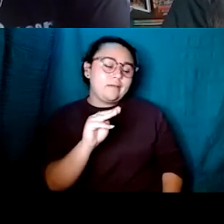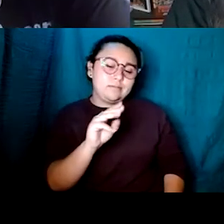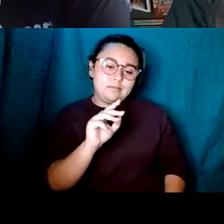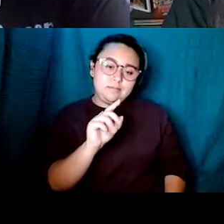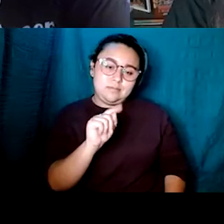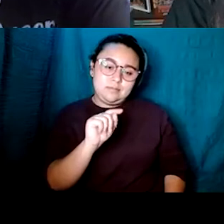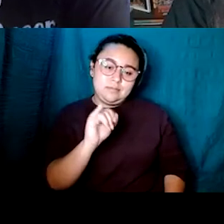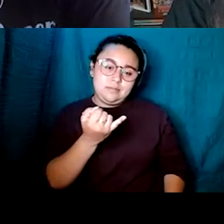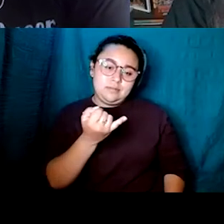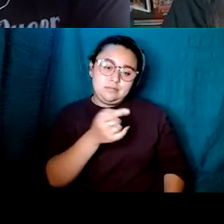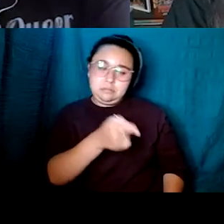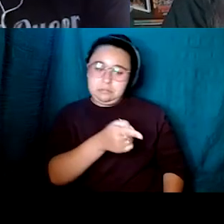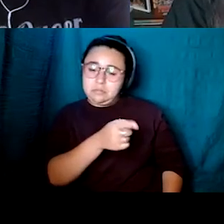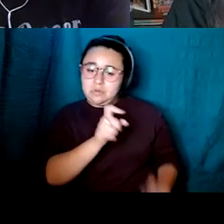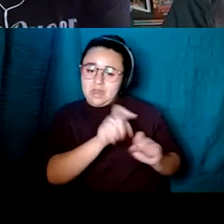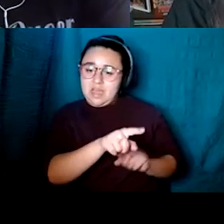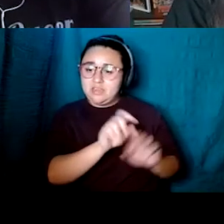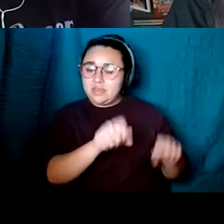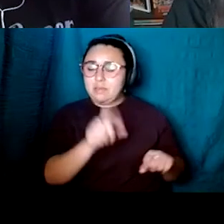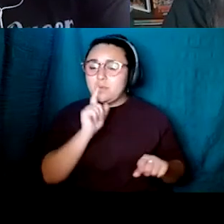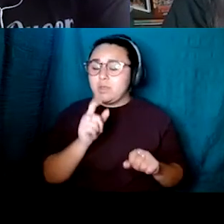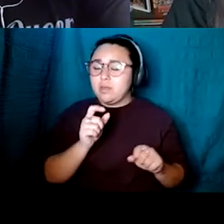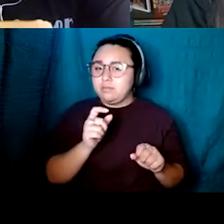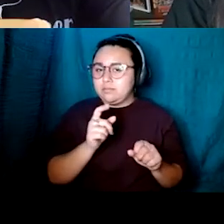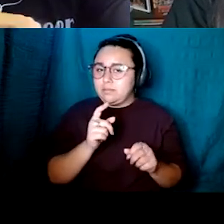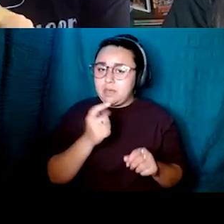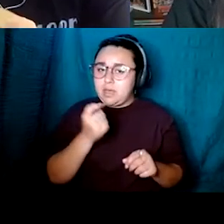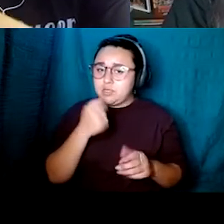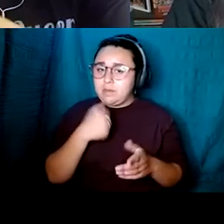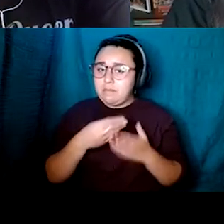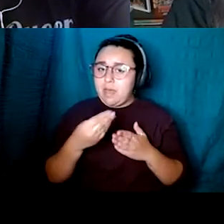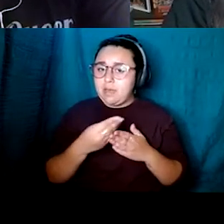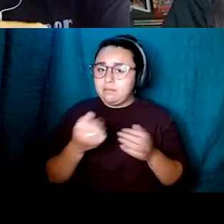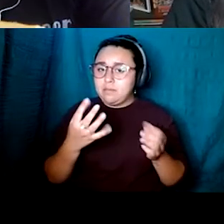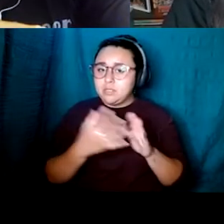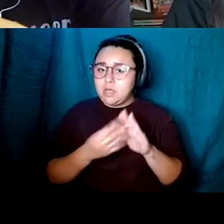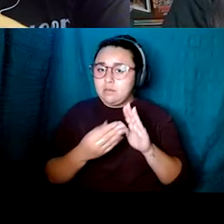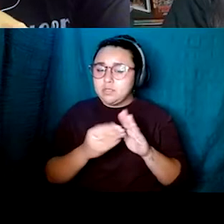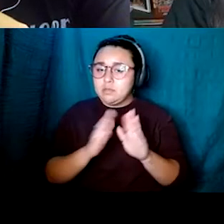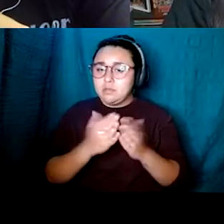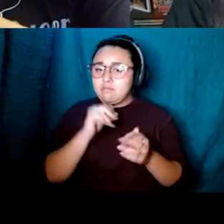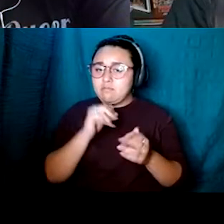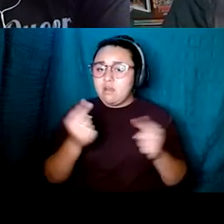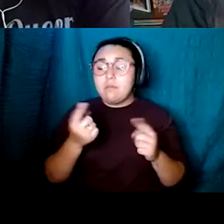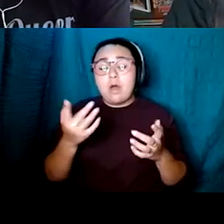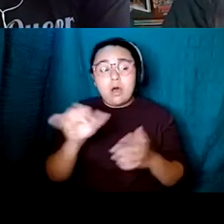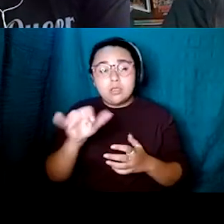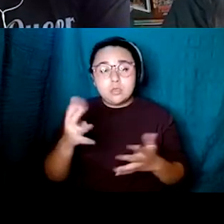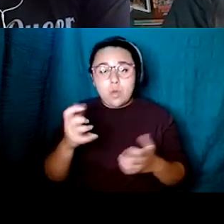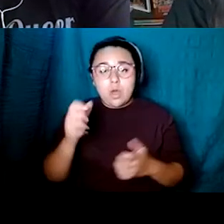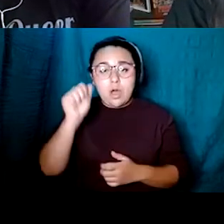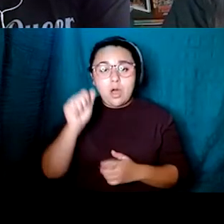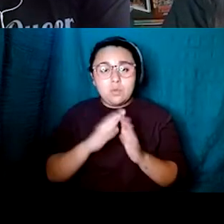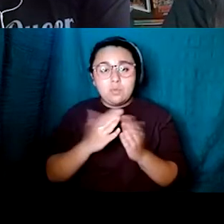I would say, but buying lots of copies of the book wouldn't hurt. We also want to get an audio book version of